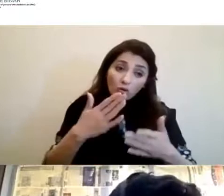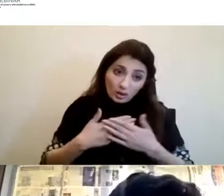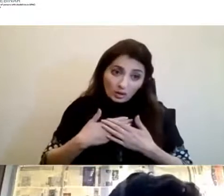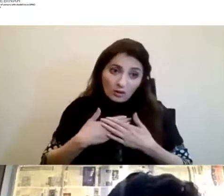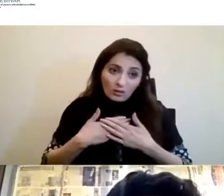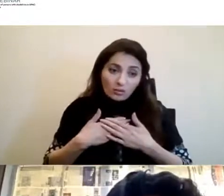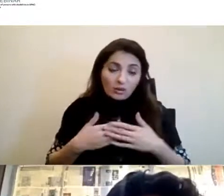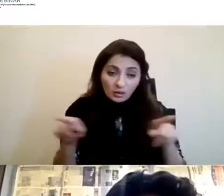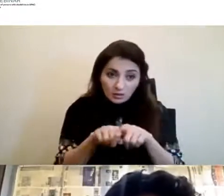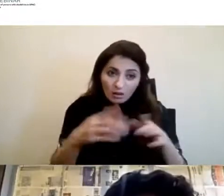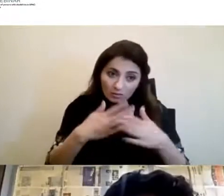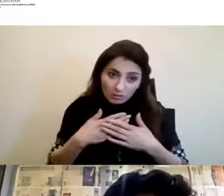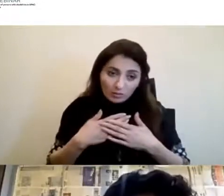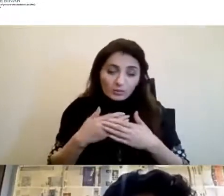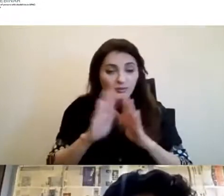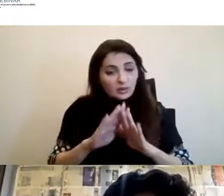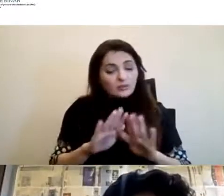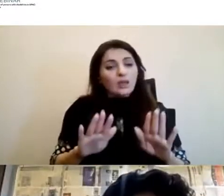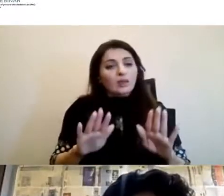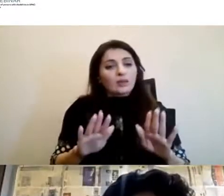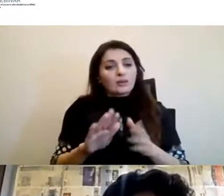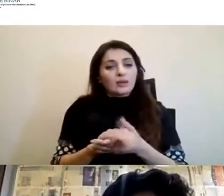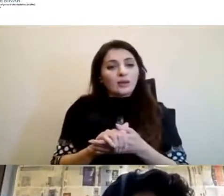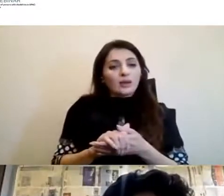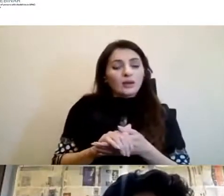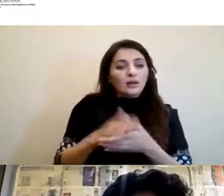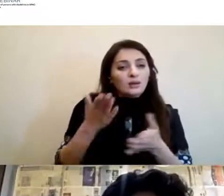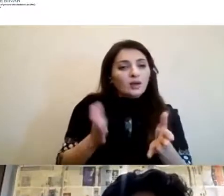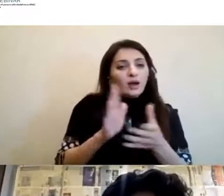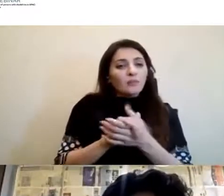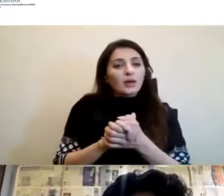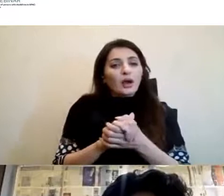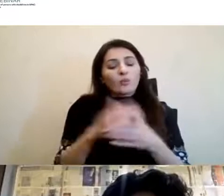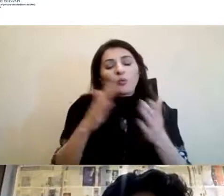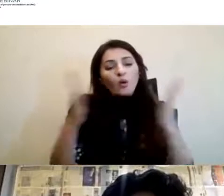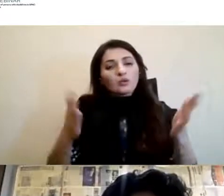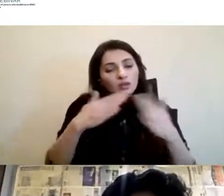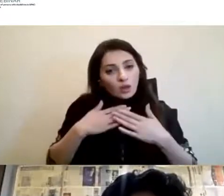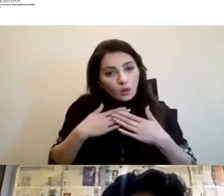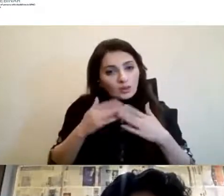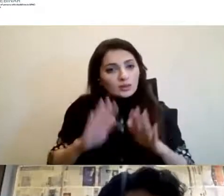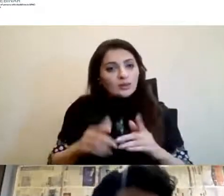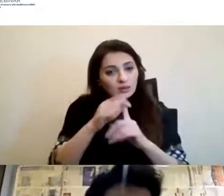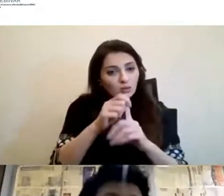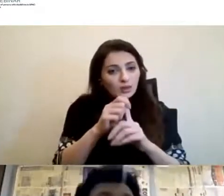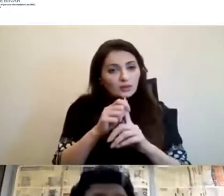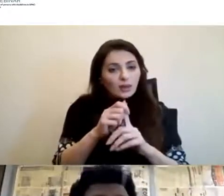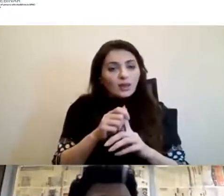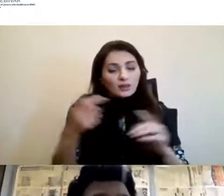not only people with disabilities, but from this kind of user, we've seen a lot of loyalty and willingness to stick with